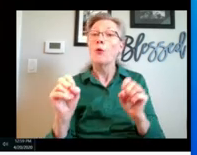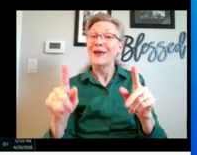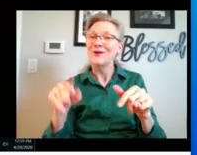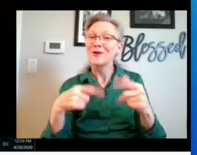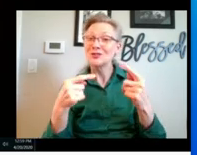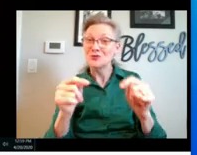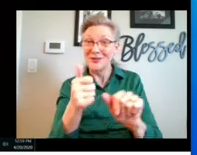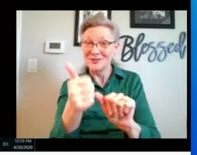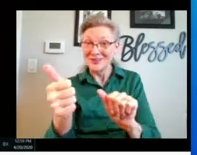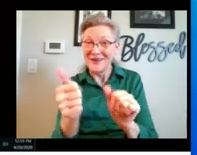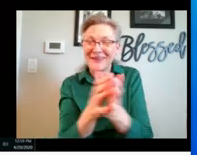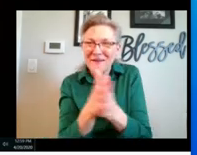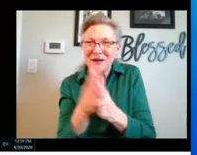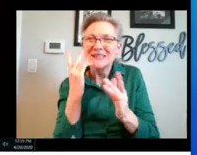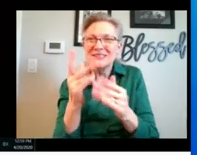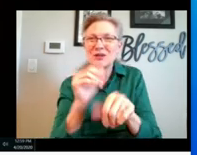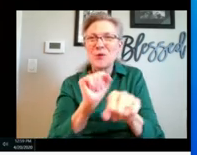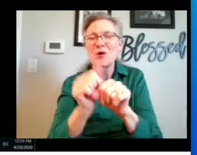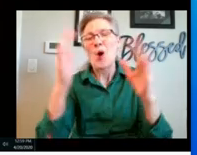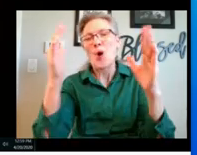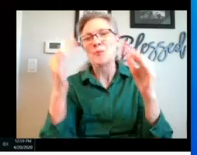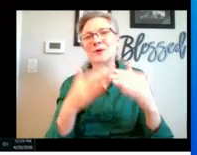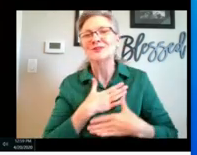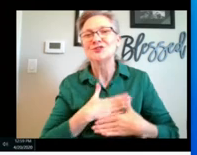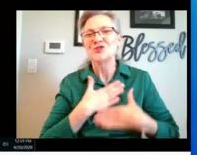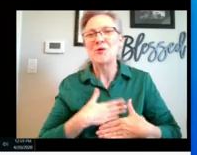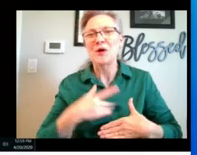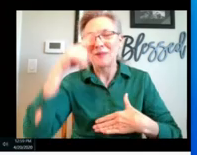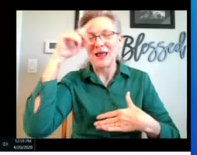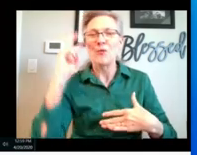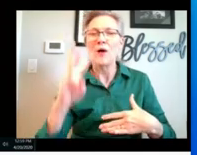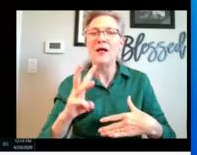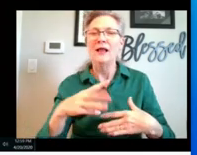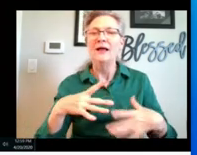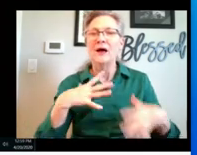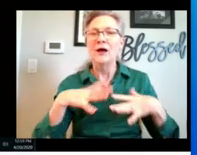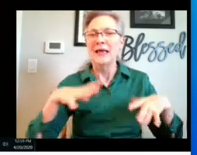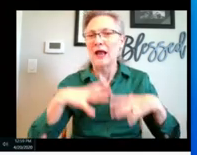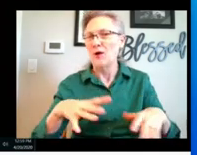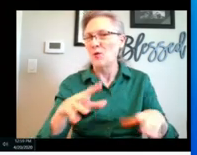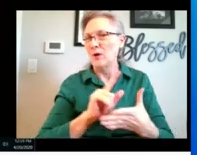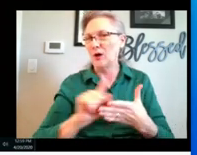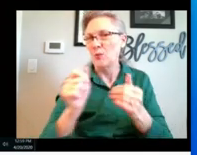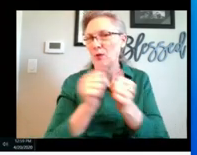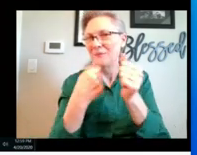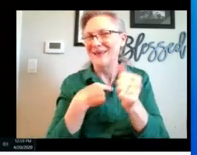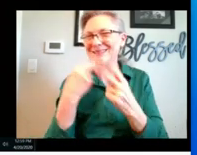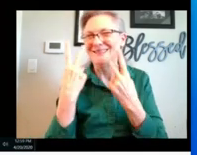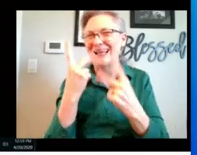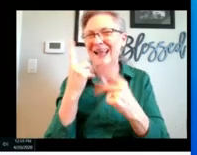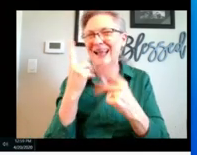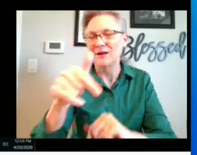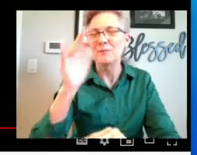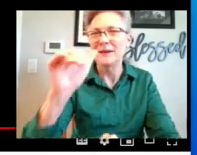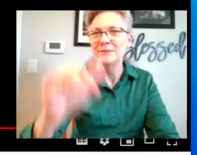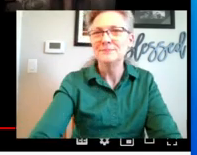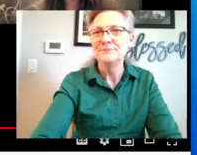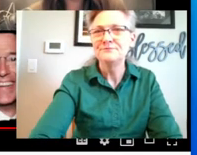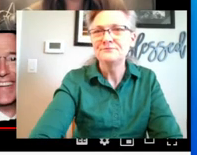of your awesome work. Hope that you guys enjoyed Blackwell Spirit Week with me, and I can't wait to see you later. Bye.